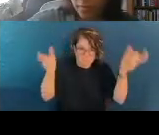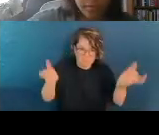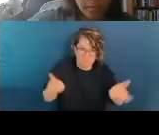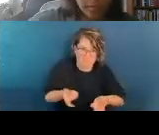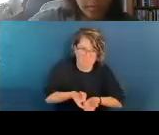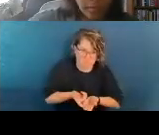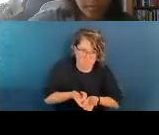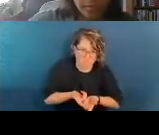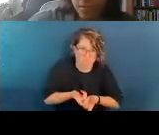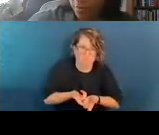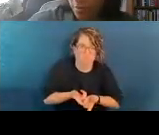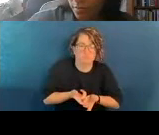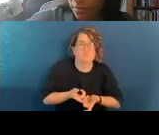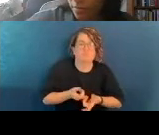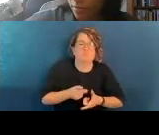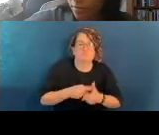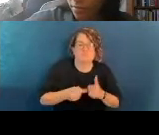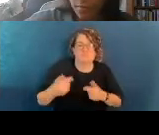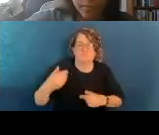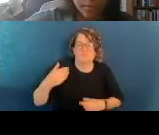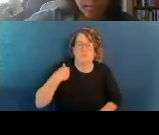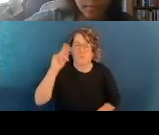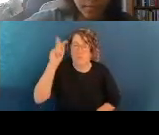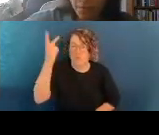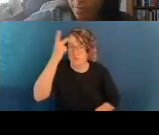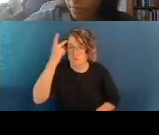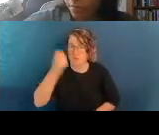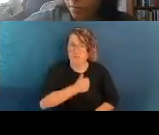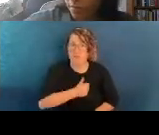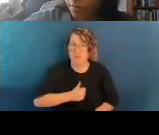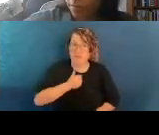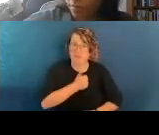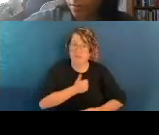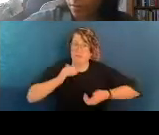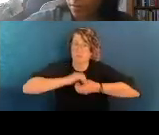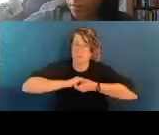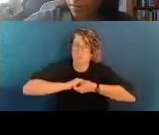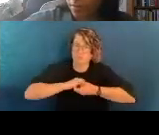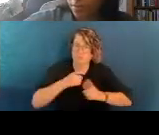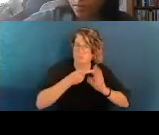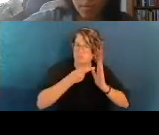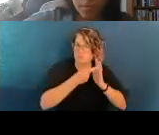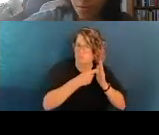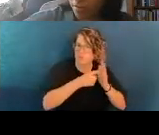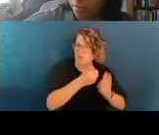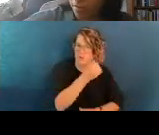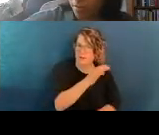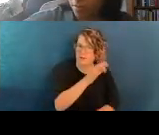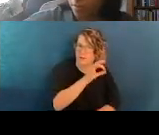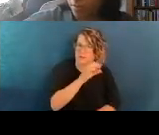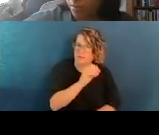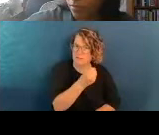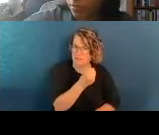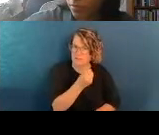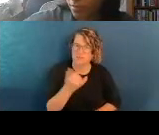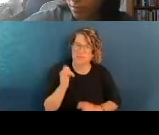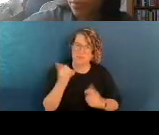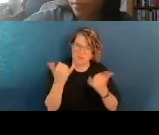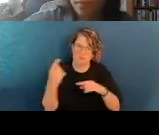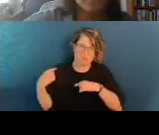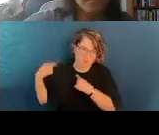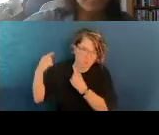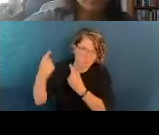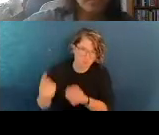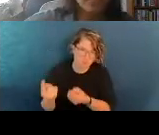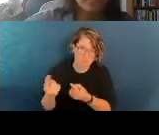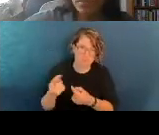of reconciliation that began in the 1990s and continue into the present day. Those have been accompanied by changes